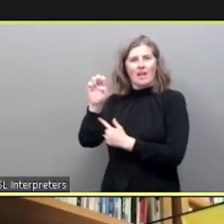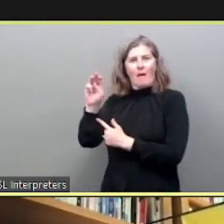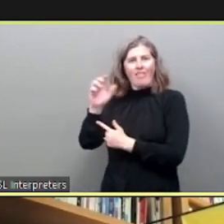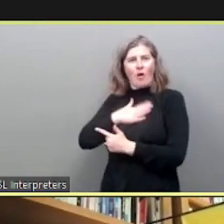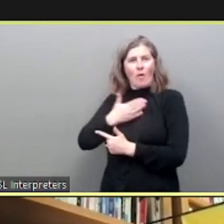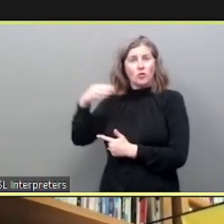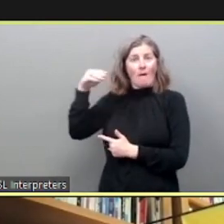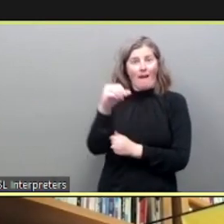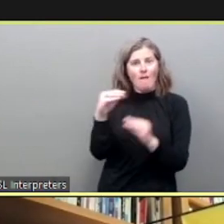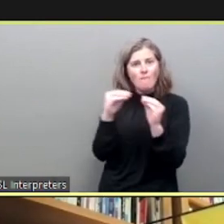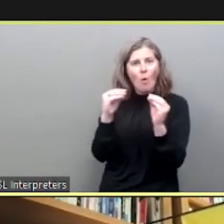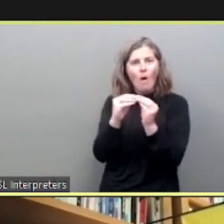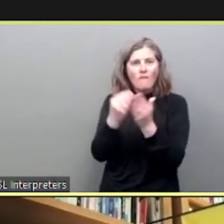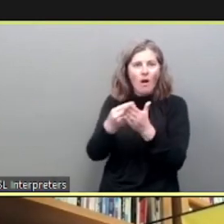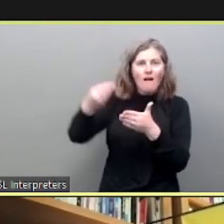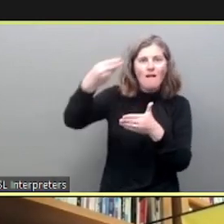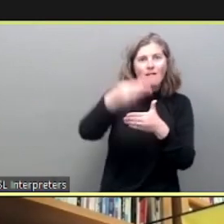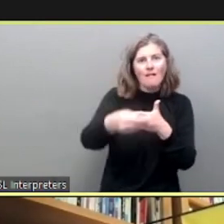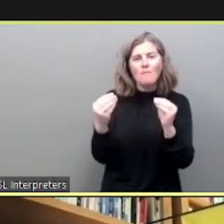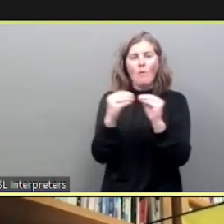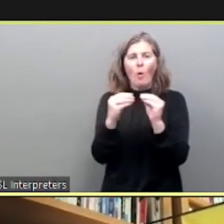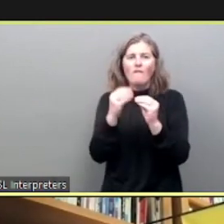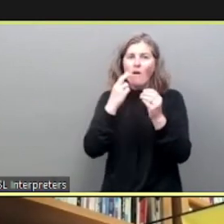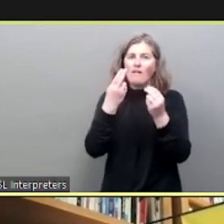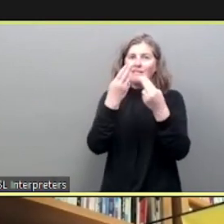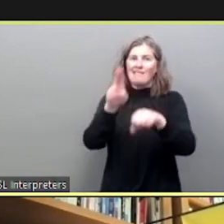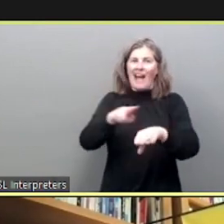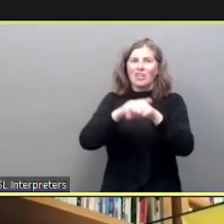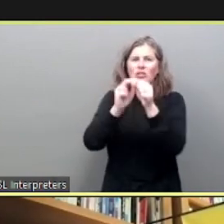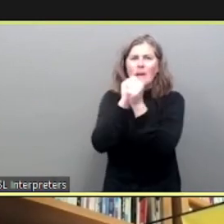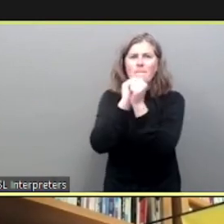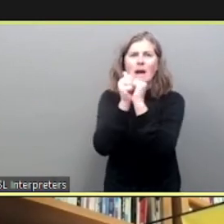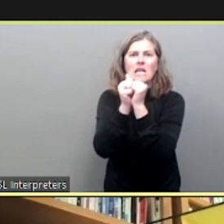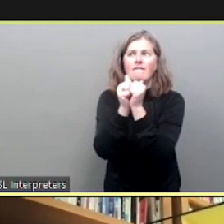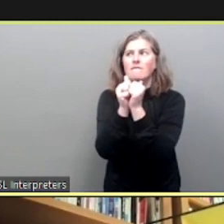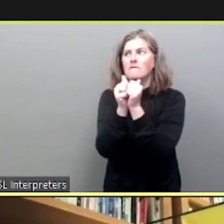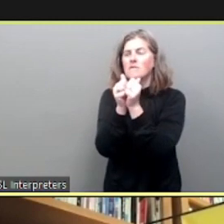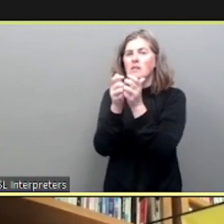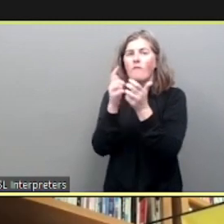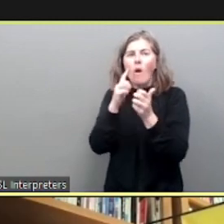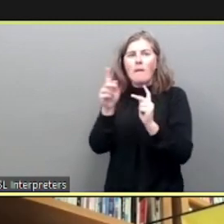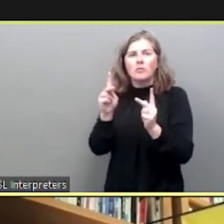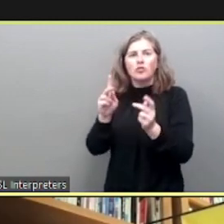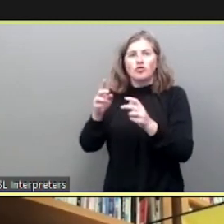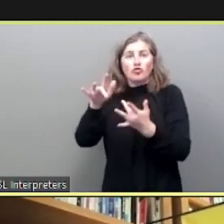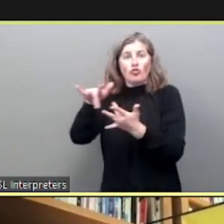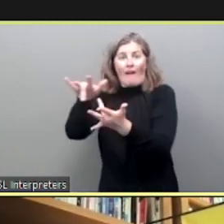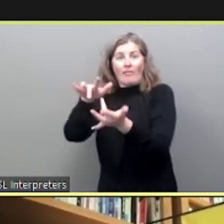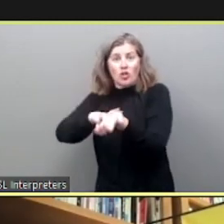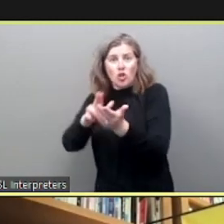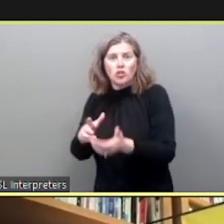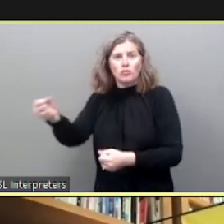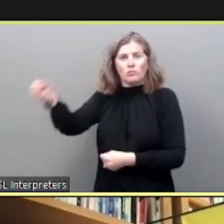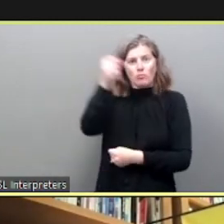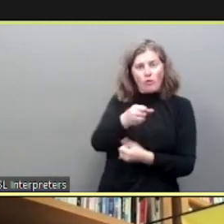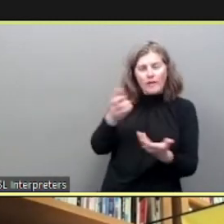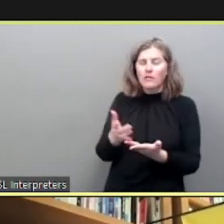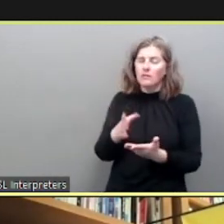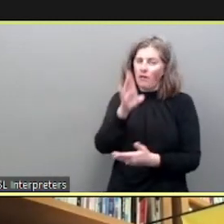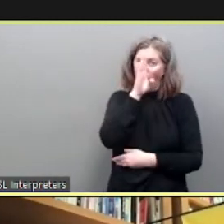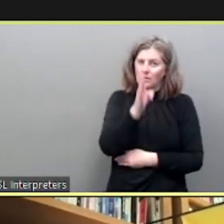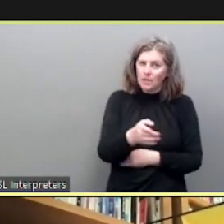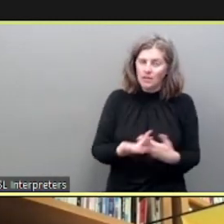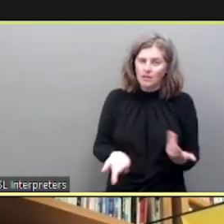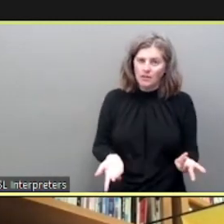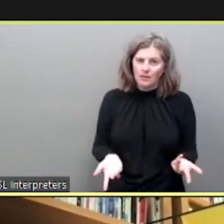extra dollars for this very nationally competitive market for travelers, nurses, although frankly, I